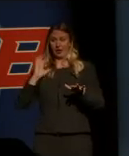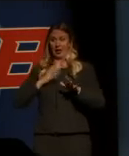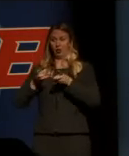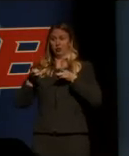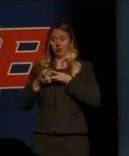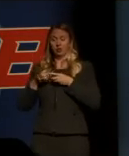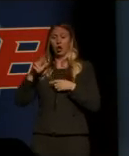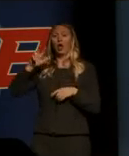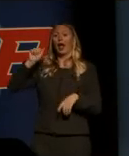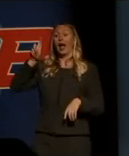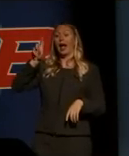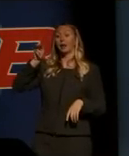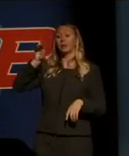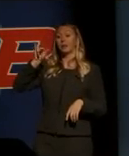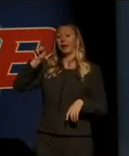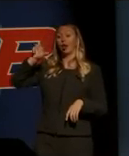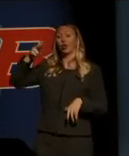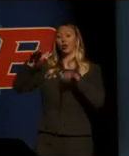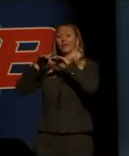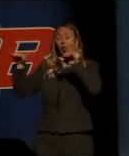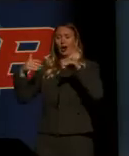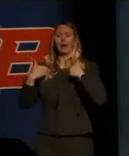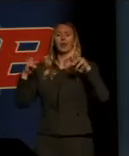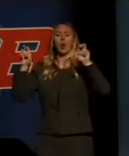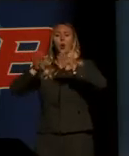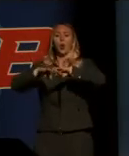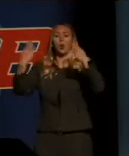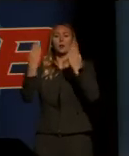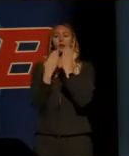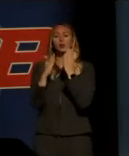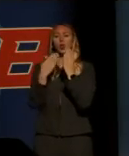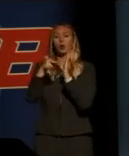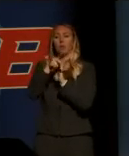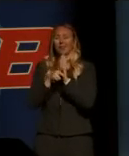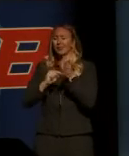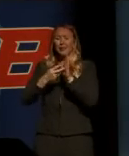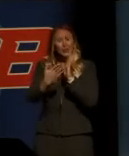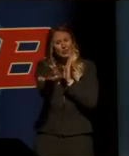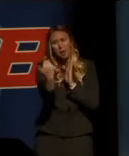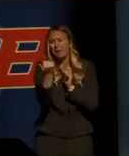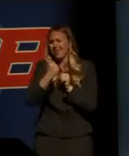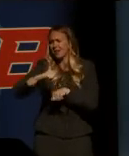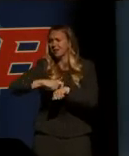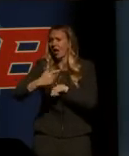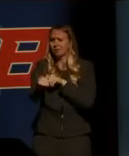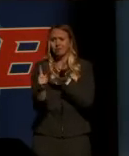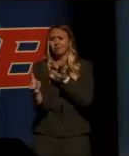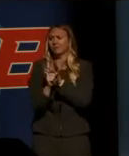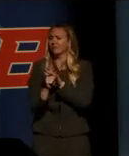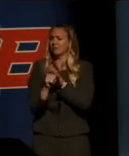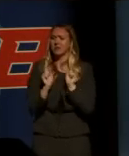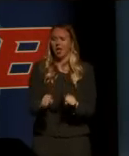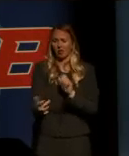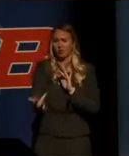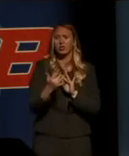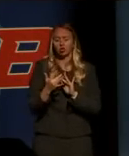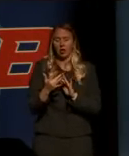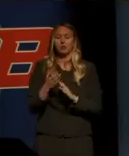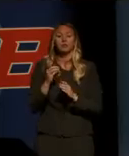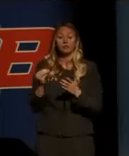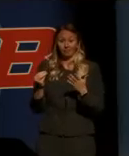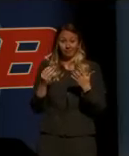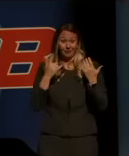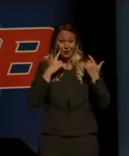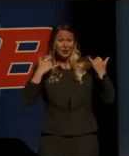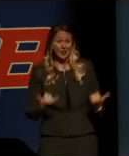admin third floor. Please come see us anytime or reach out in any way you would like. And in the meantime, I wish you a wonderful fall